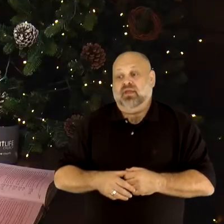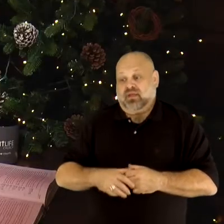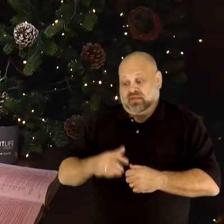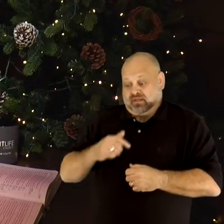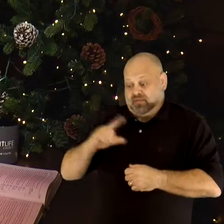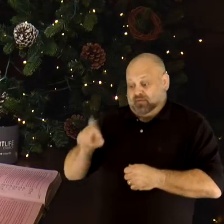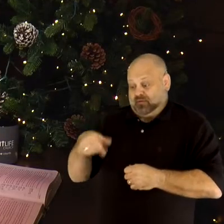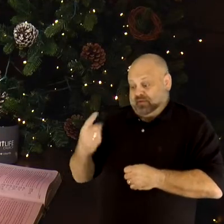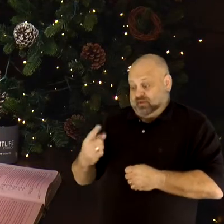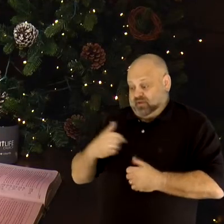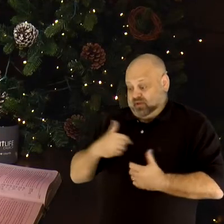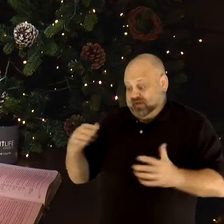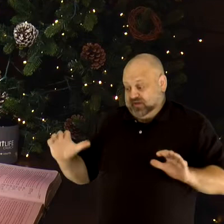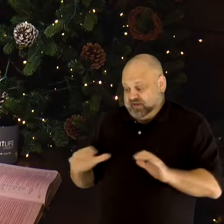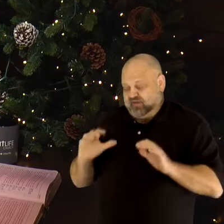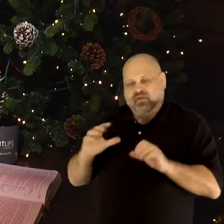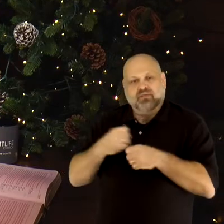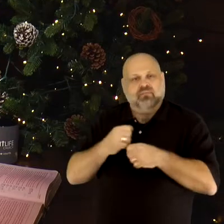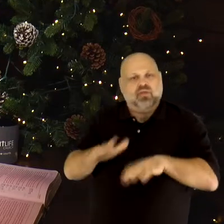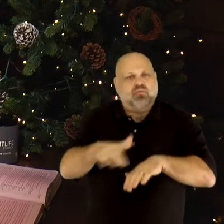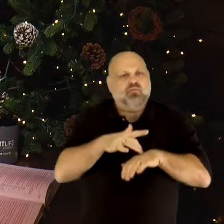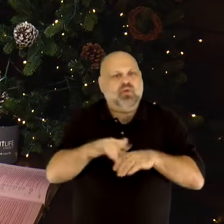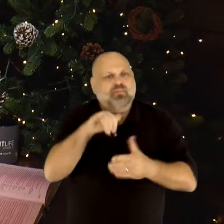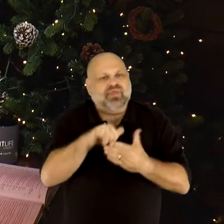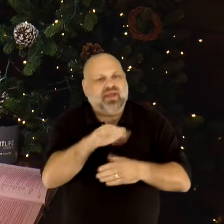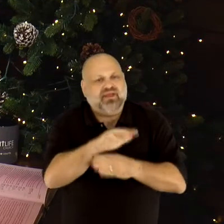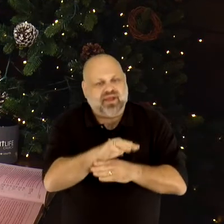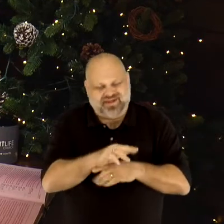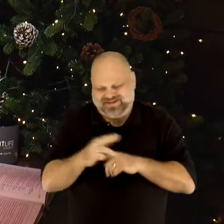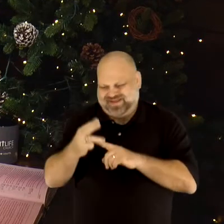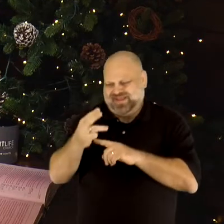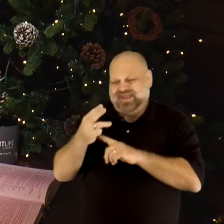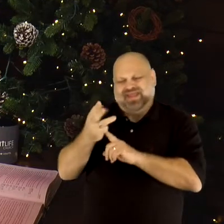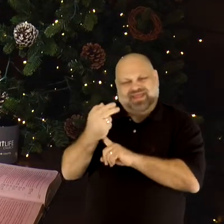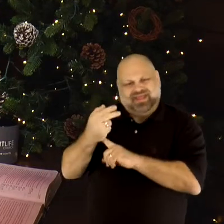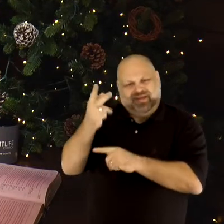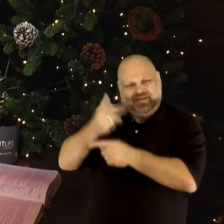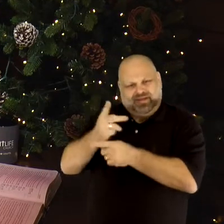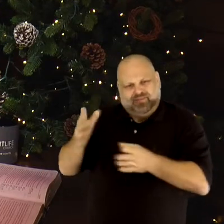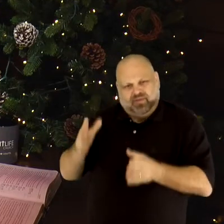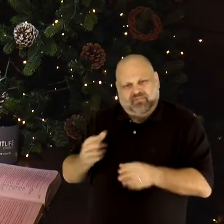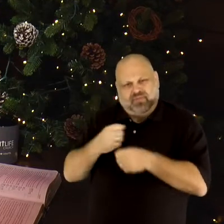All I did was make room that night. An innkeeper making